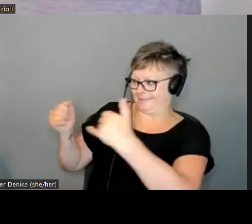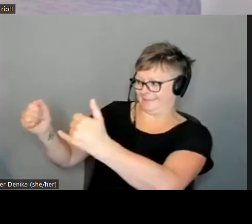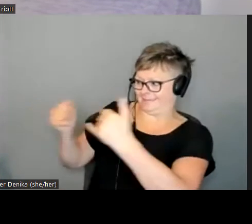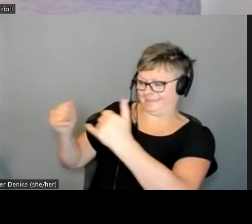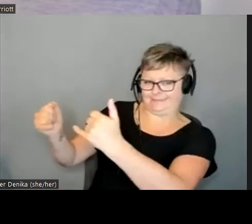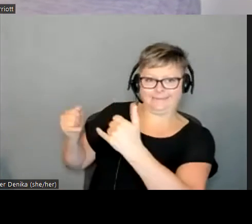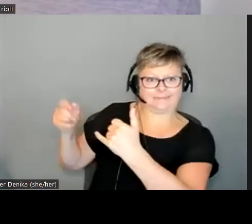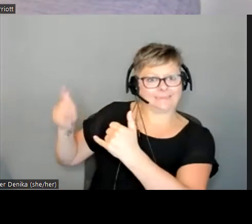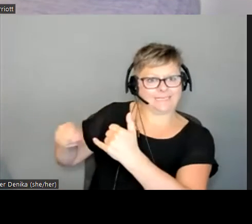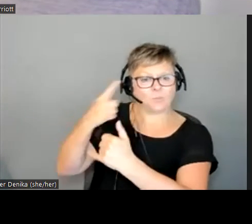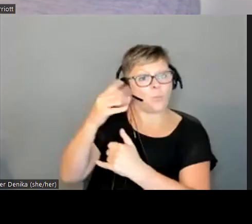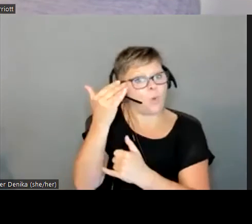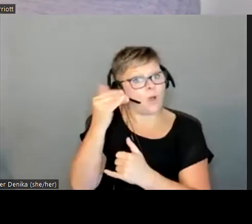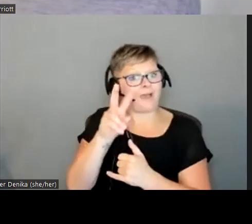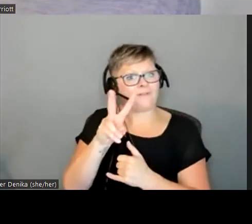victim services,